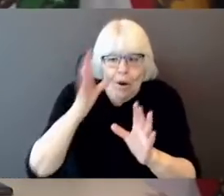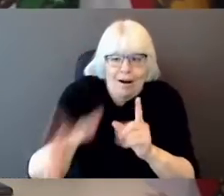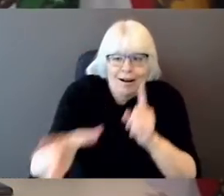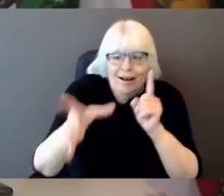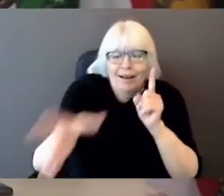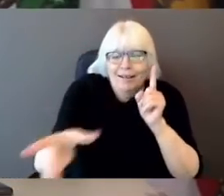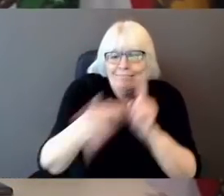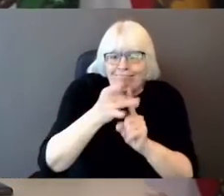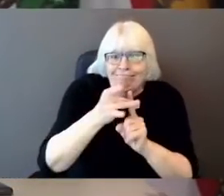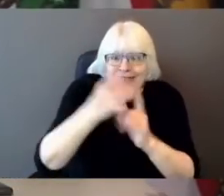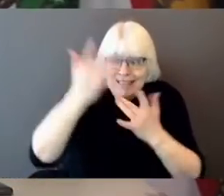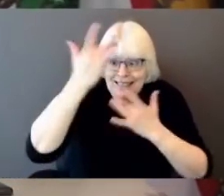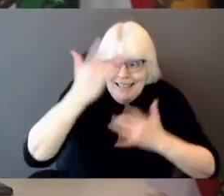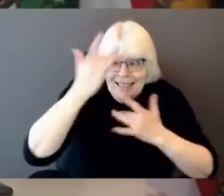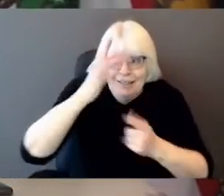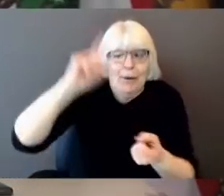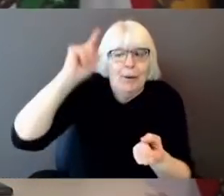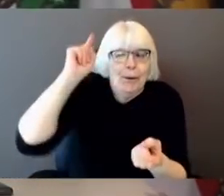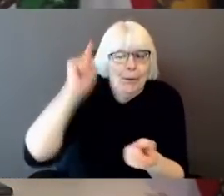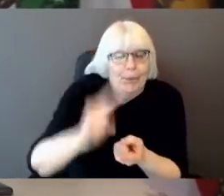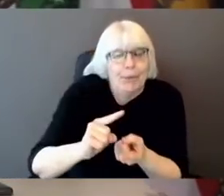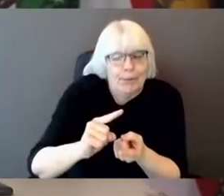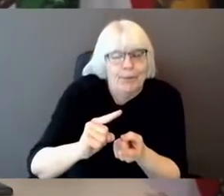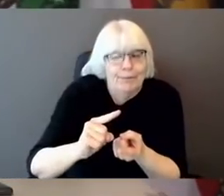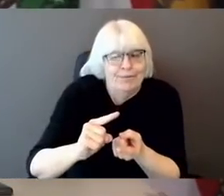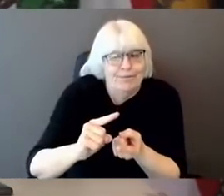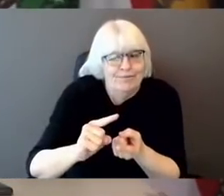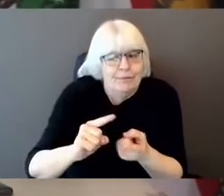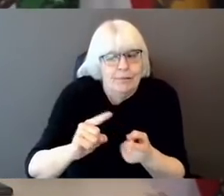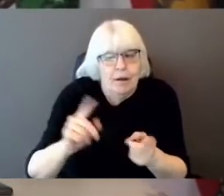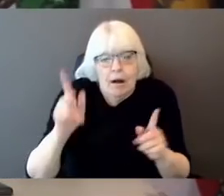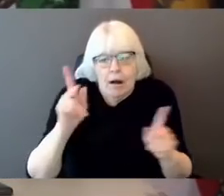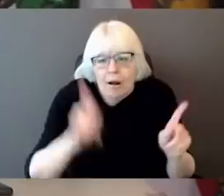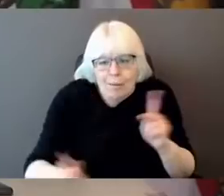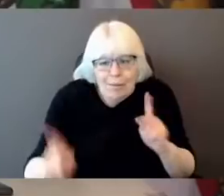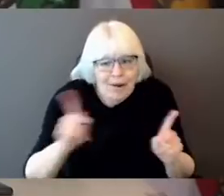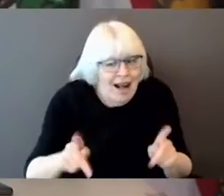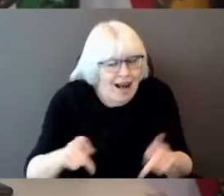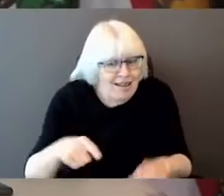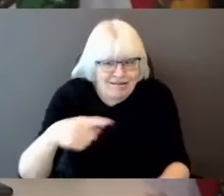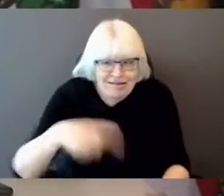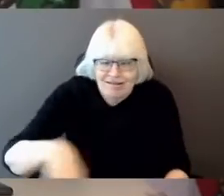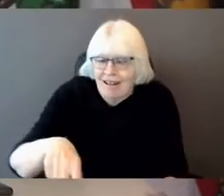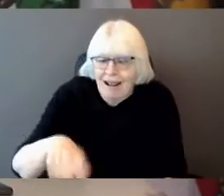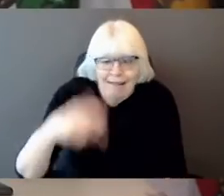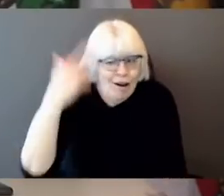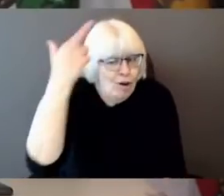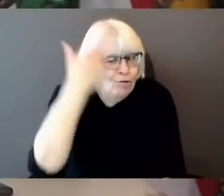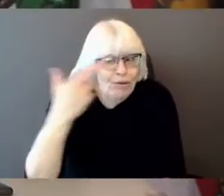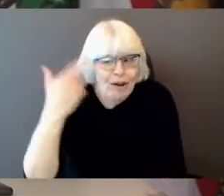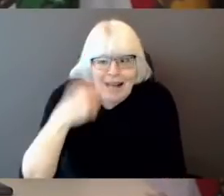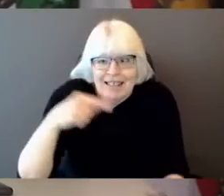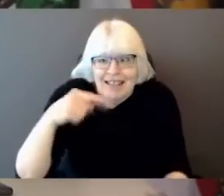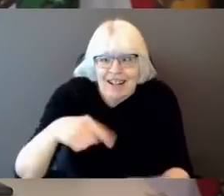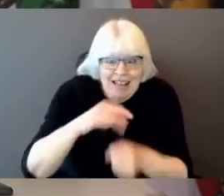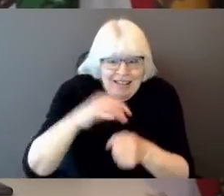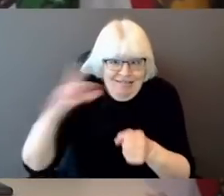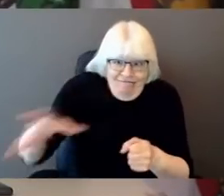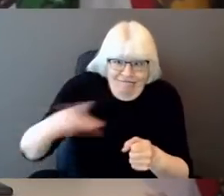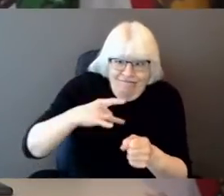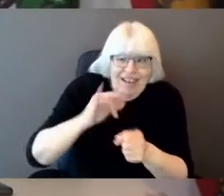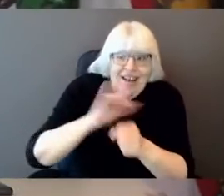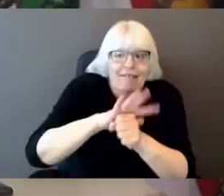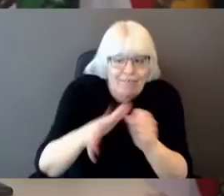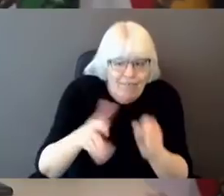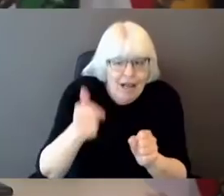since the beginning of the COVID pandemic in this province, we've had over 9,000 cases of COVID, and over 95% of those cases